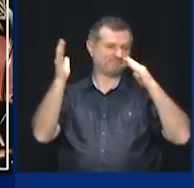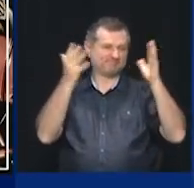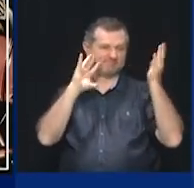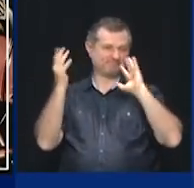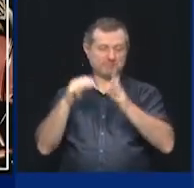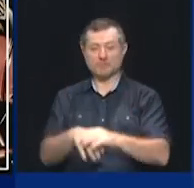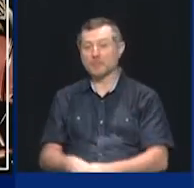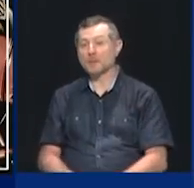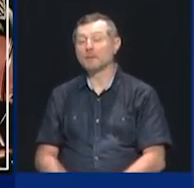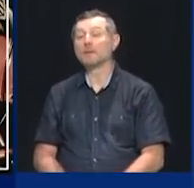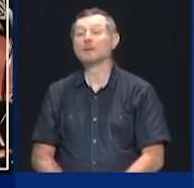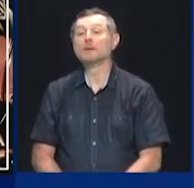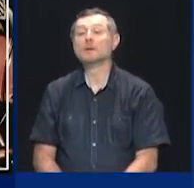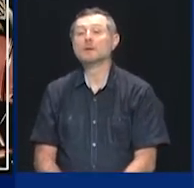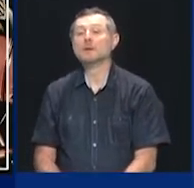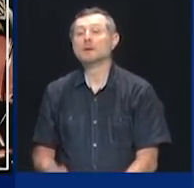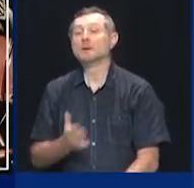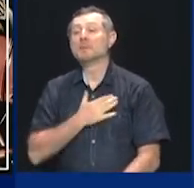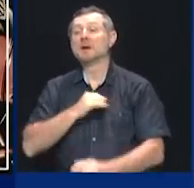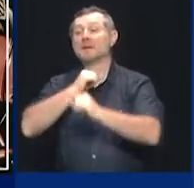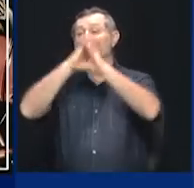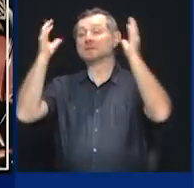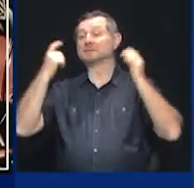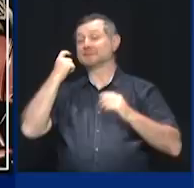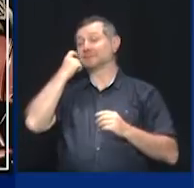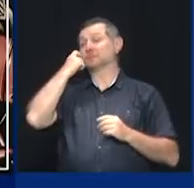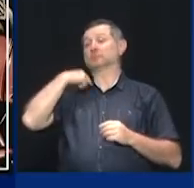So here's my vision. It just came to me.